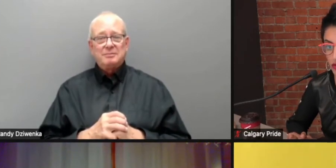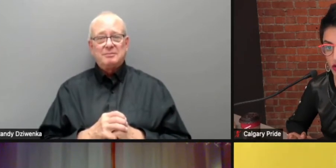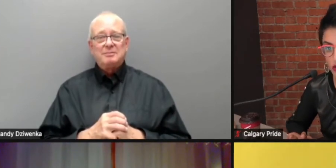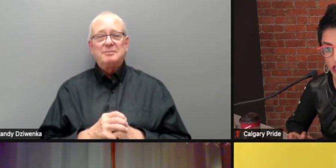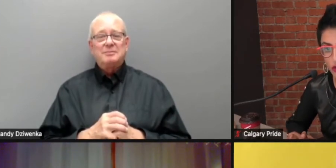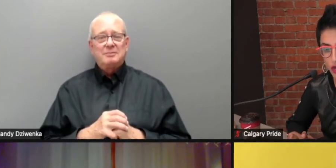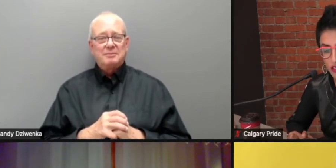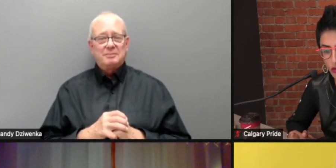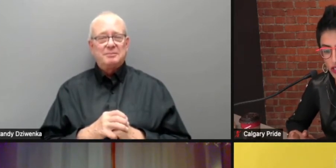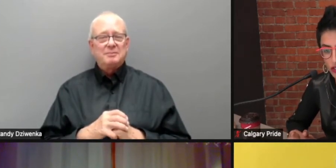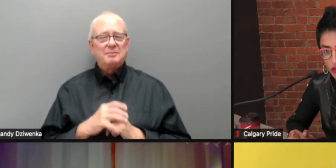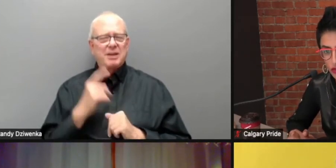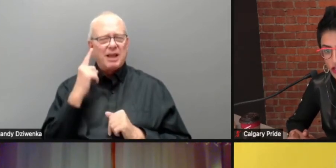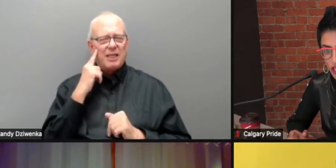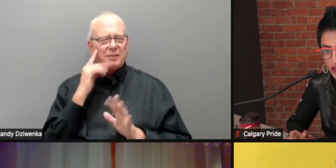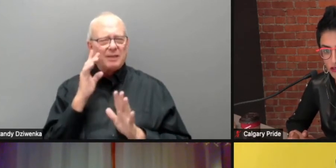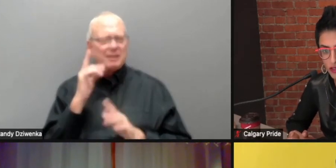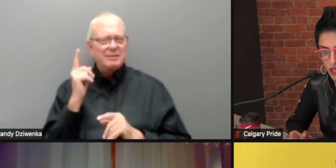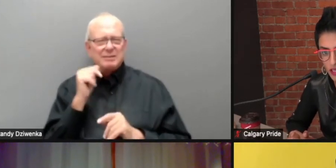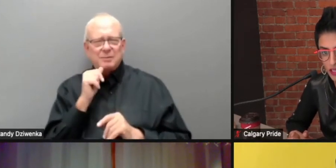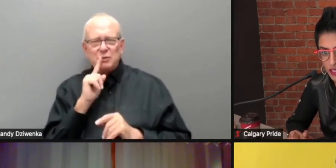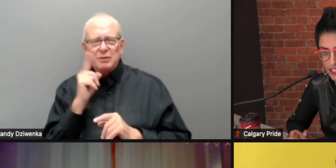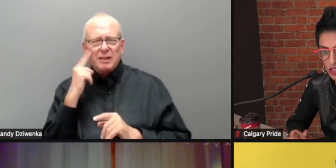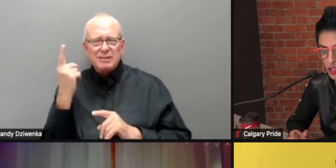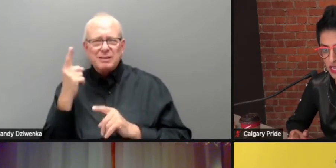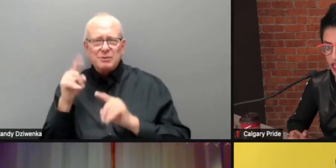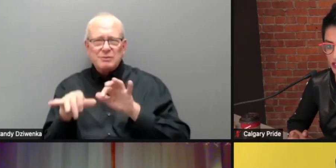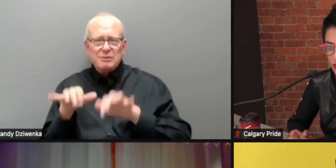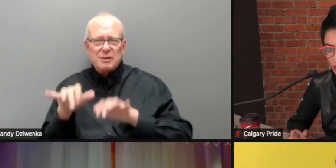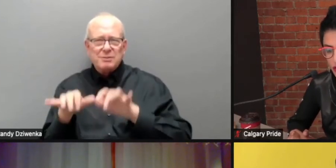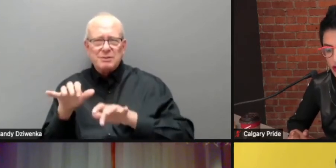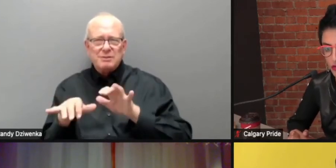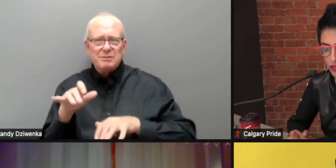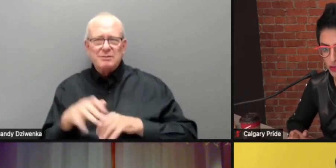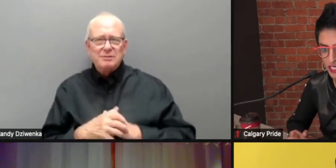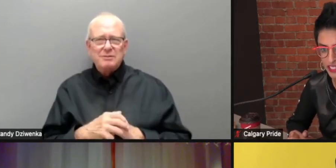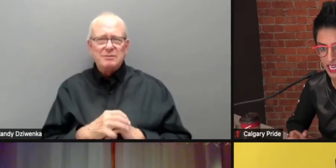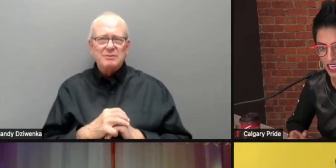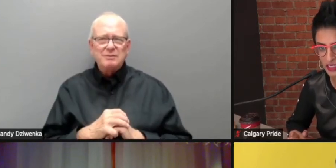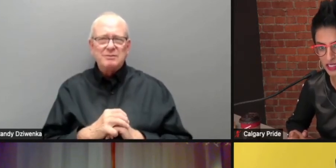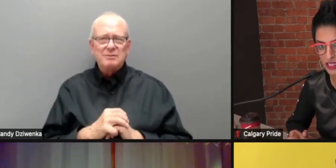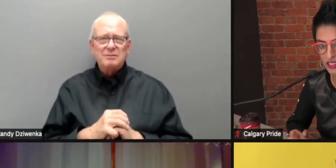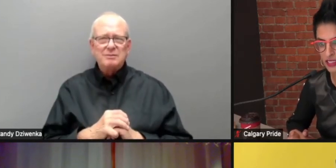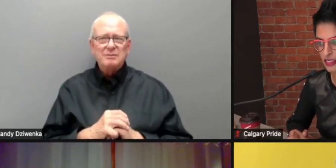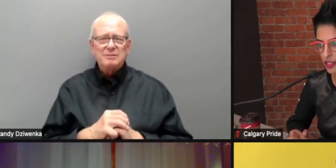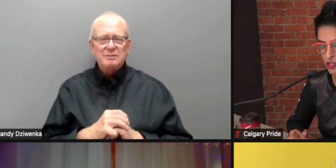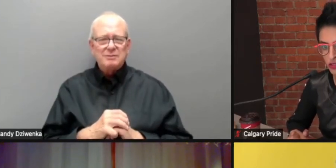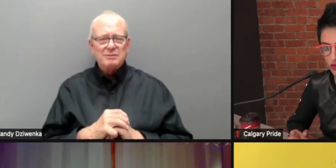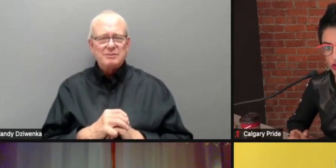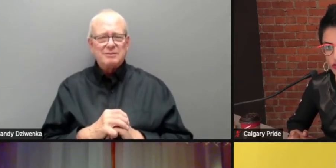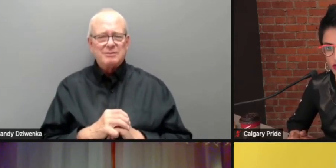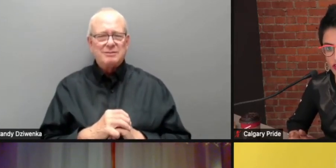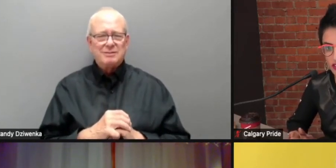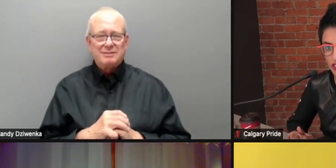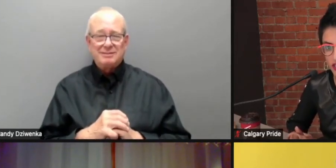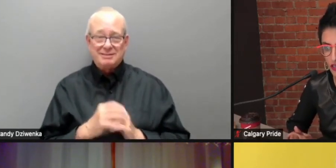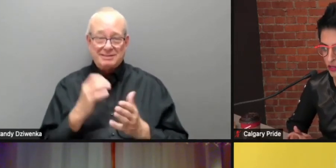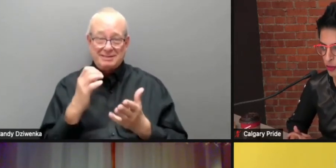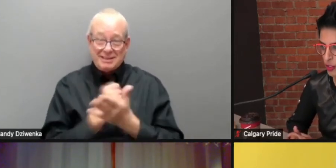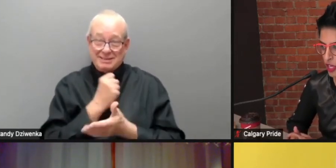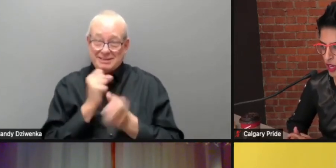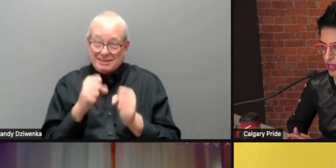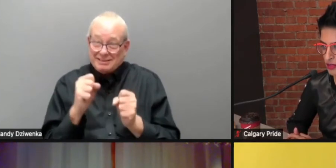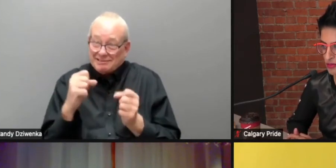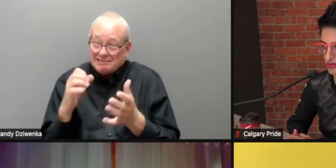there's anyone online who has a question, you still have, this is your last probably opportunity to ask it in this section, so don't feel